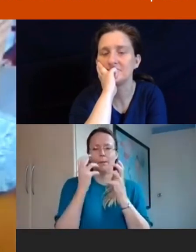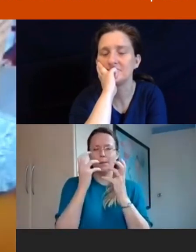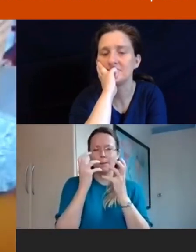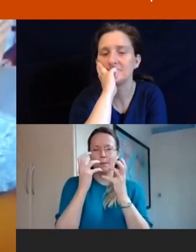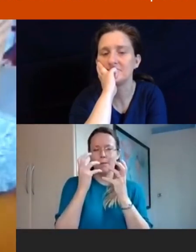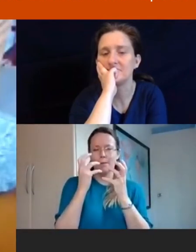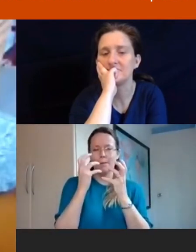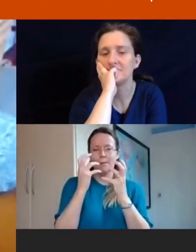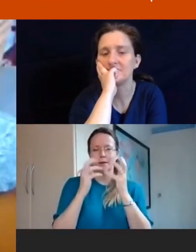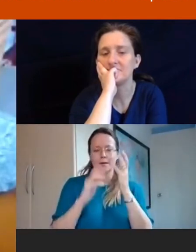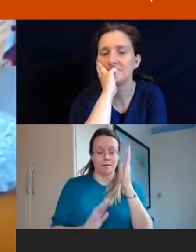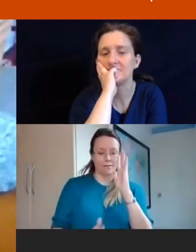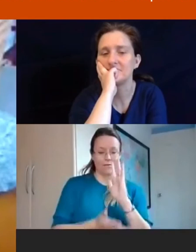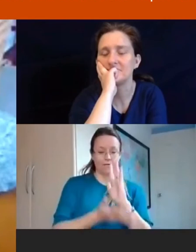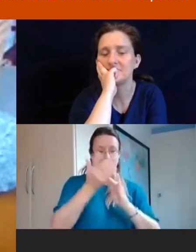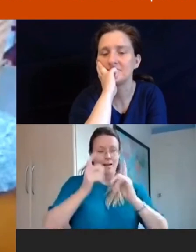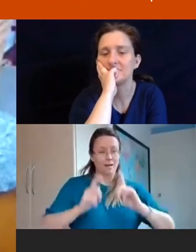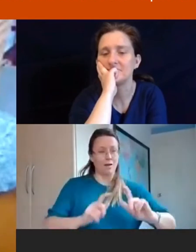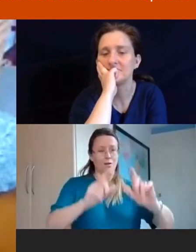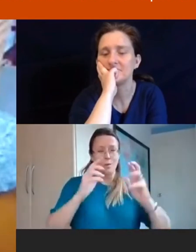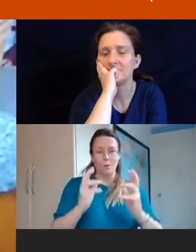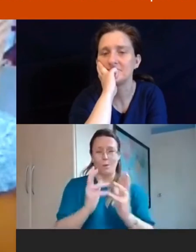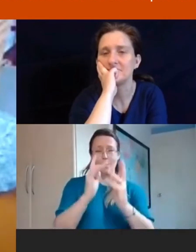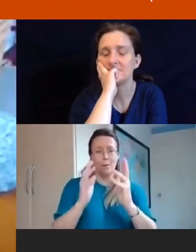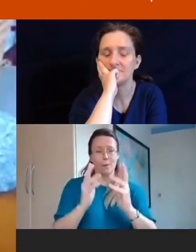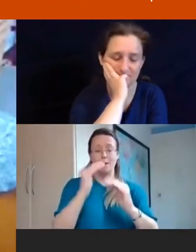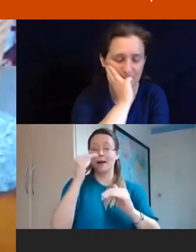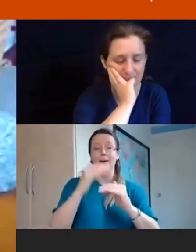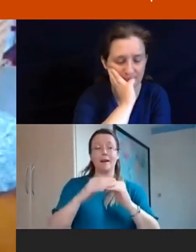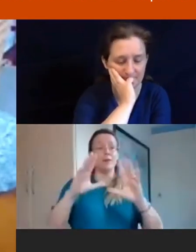the constant fire that never goes out.